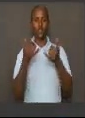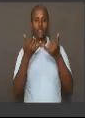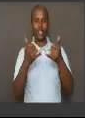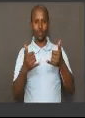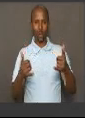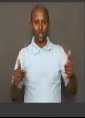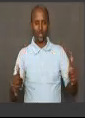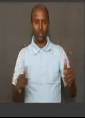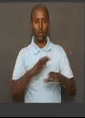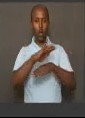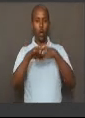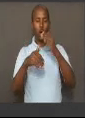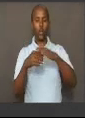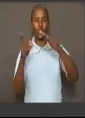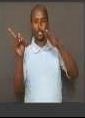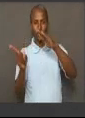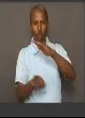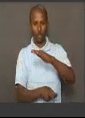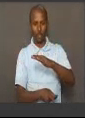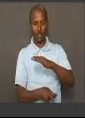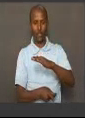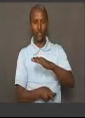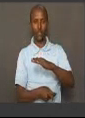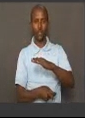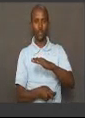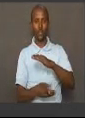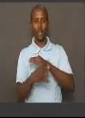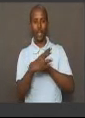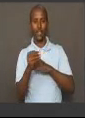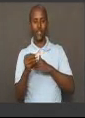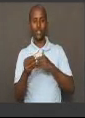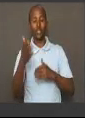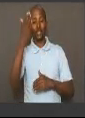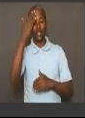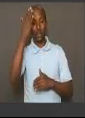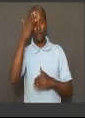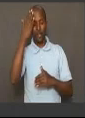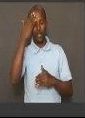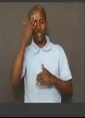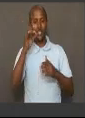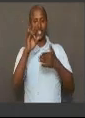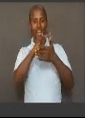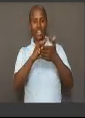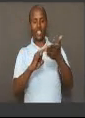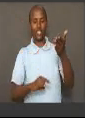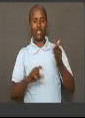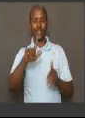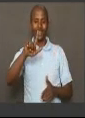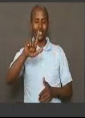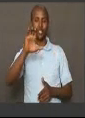Factorize all the denominators and determine their least